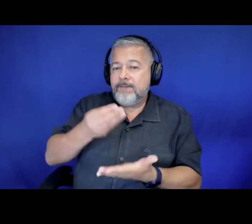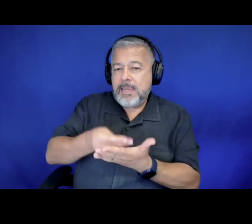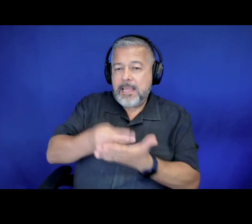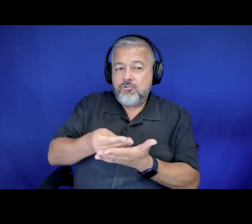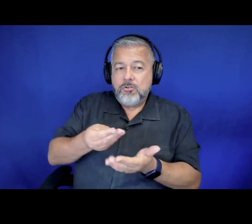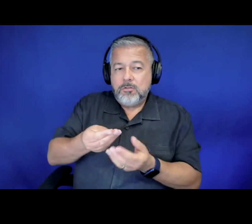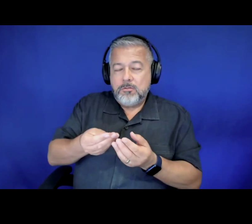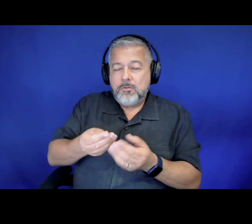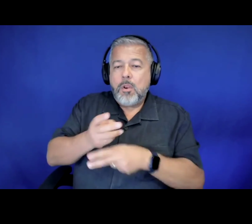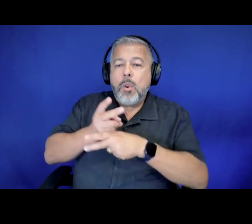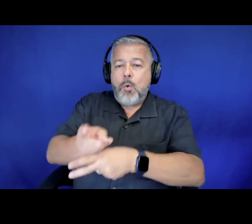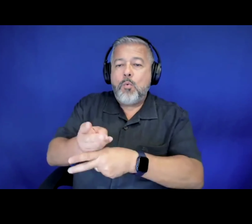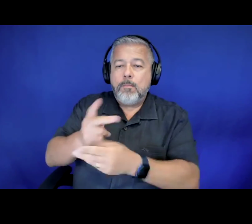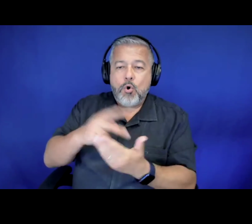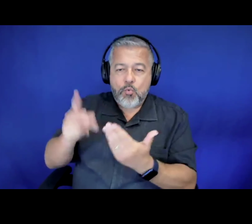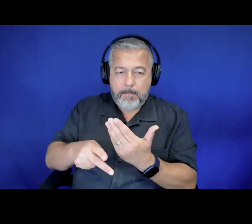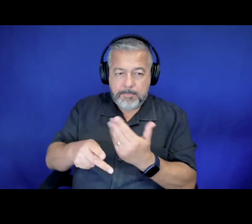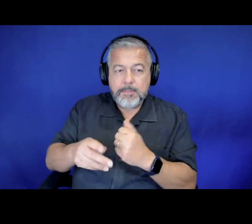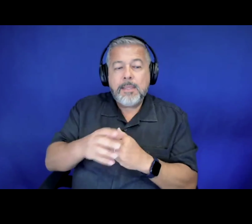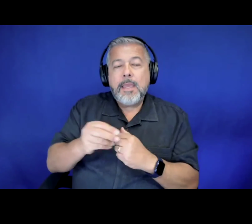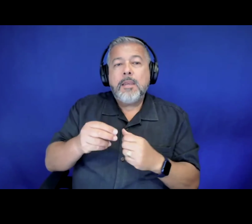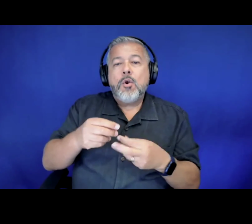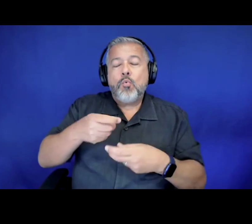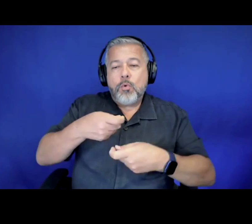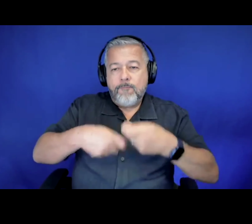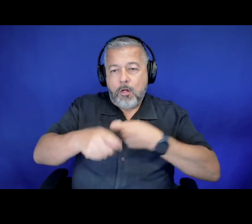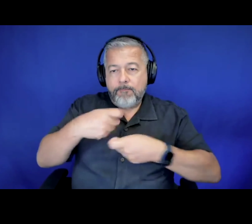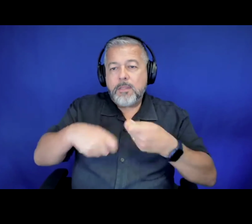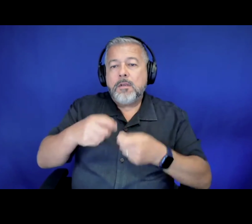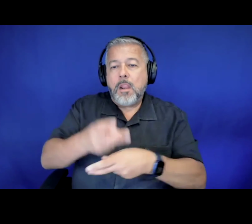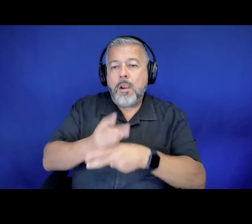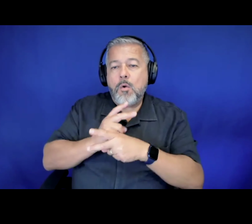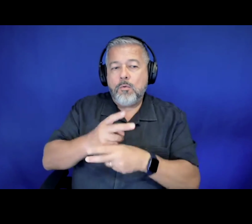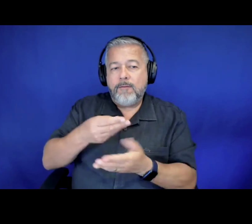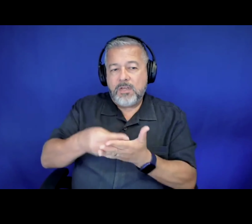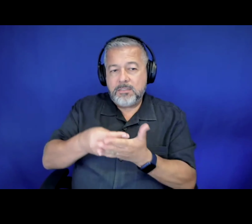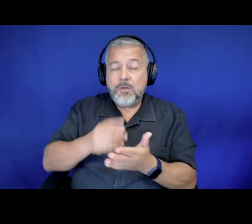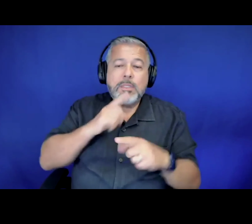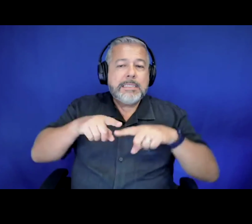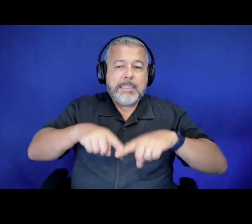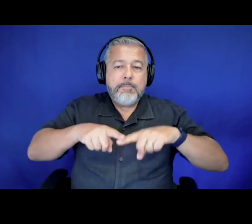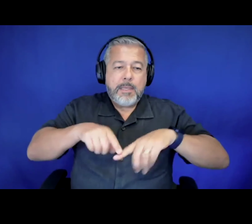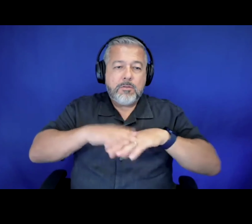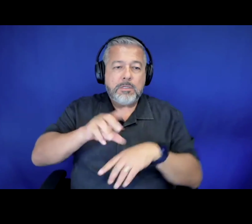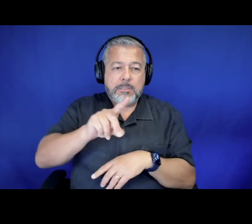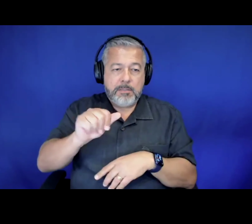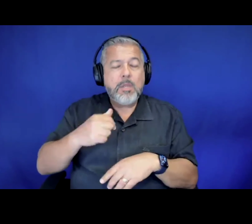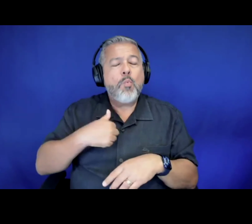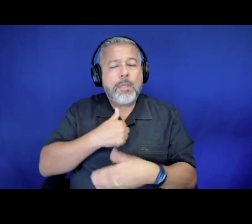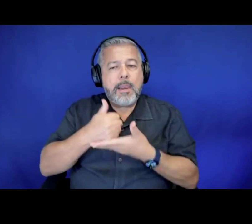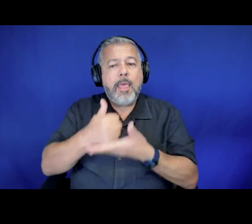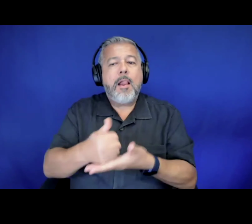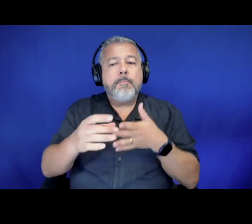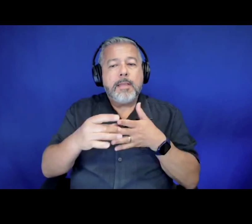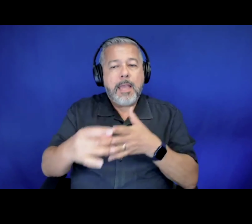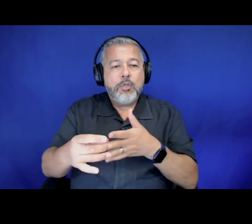financial loan programs and revolving loan funds. It depends on the disability, and we can guide you, or the current